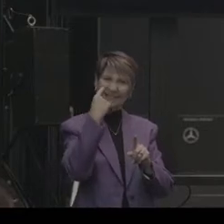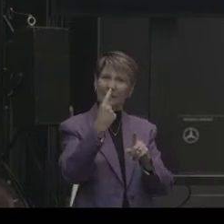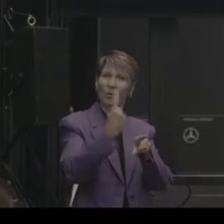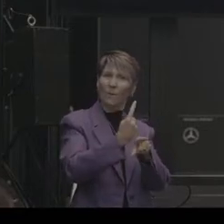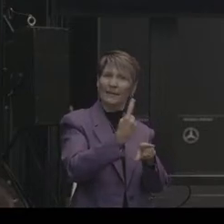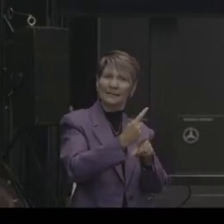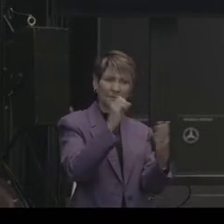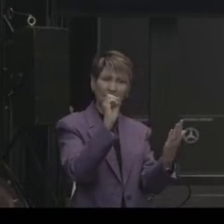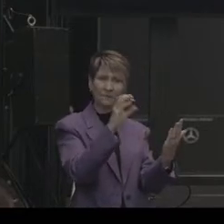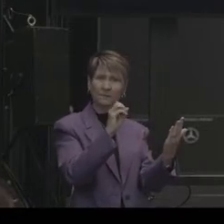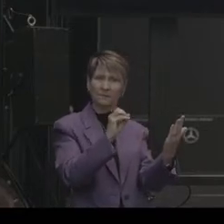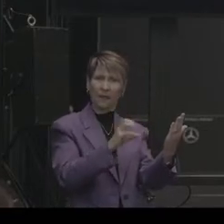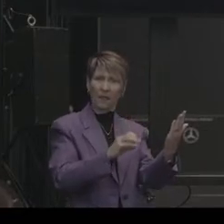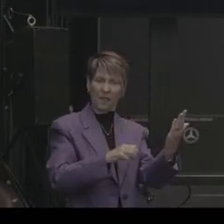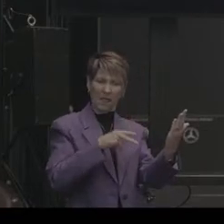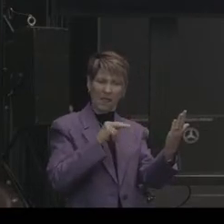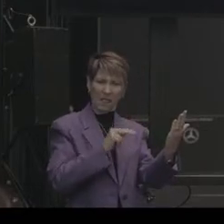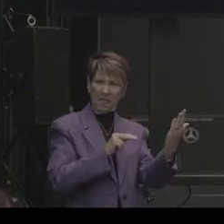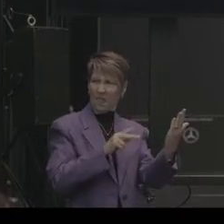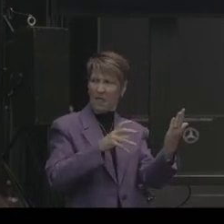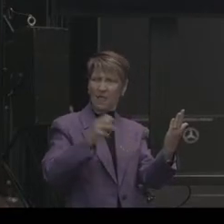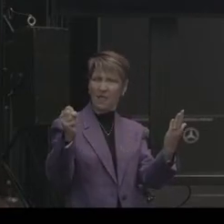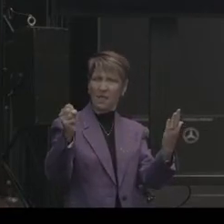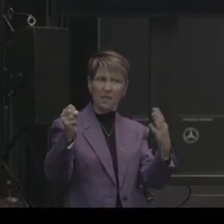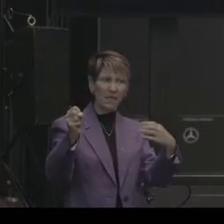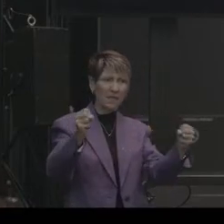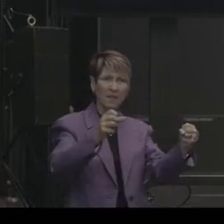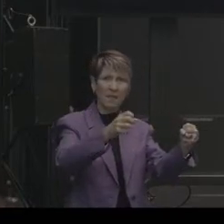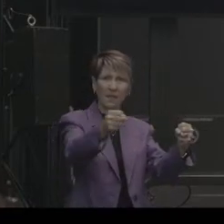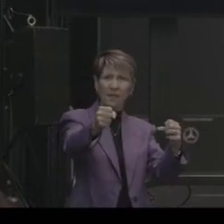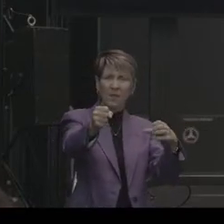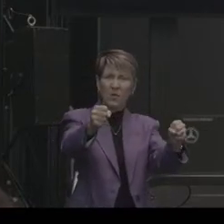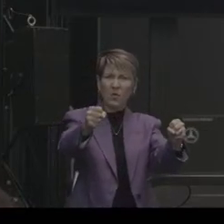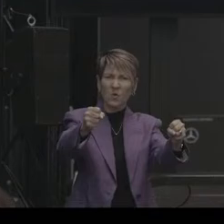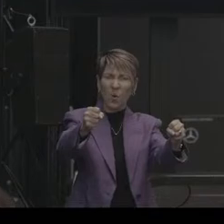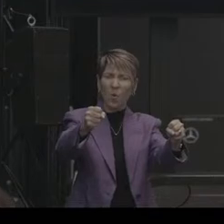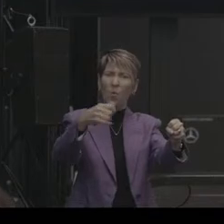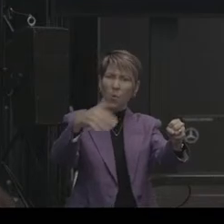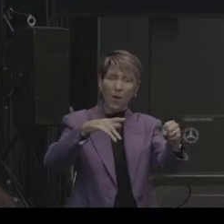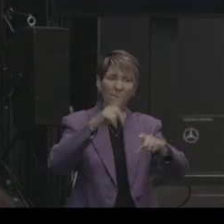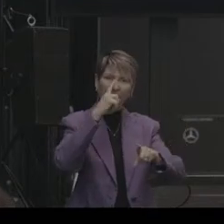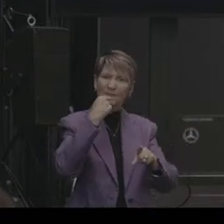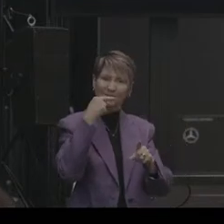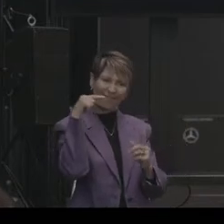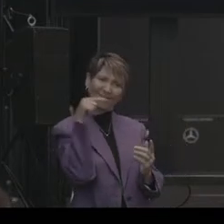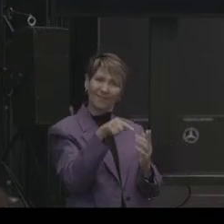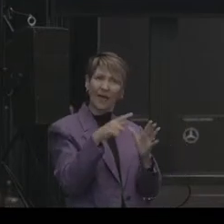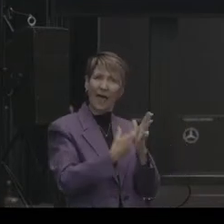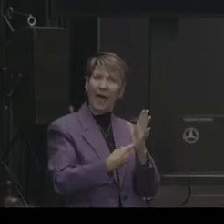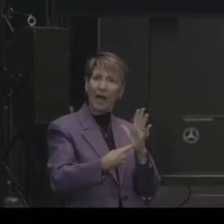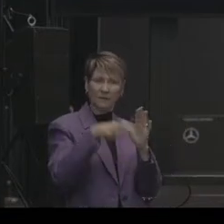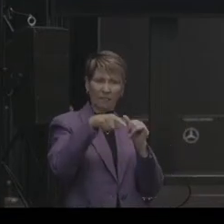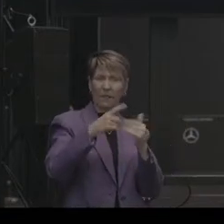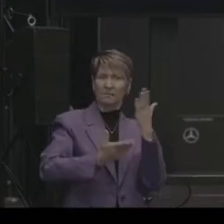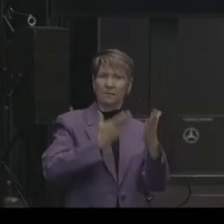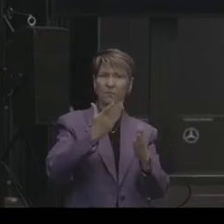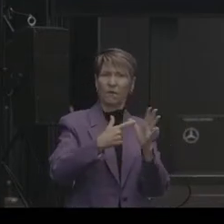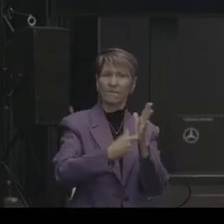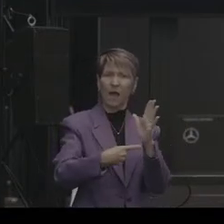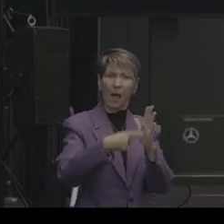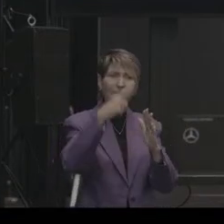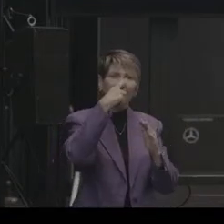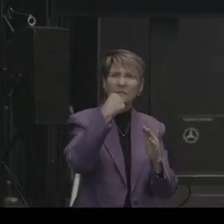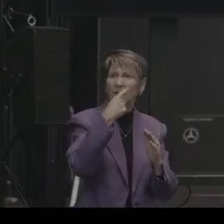too witnessing it. And I'm seeing people constantly say, this is art. This is performance art. People would be saying, this should be